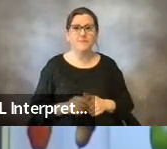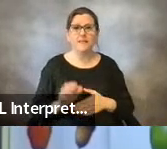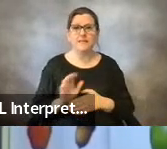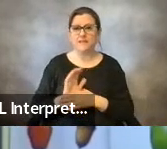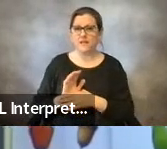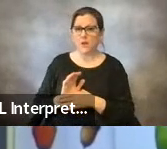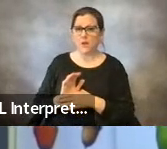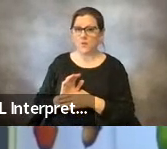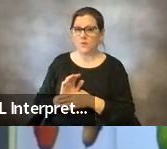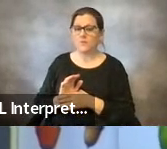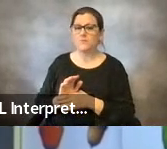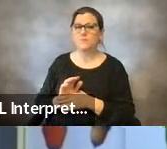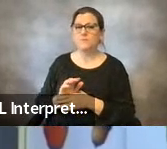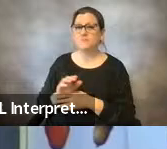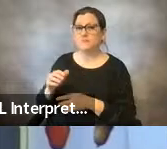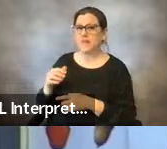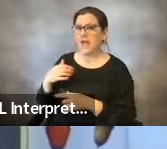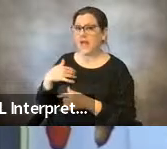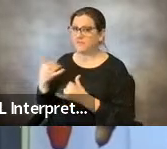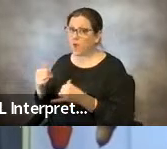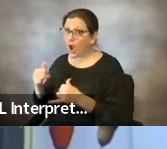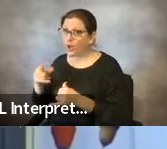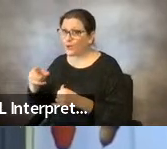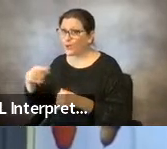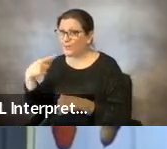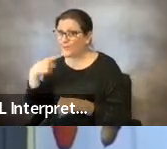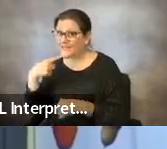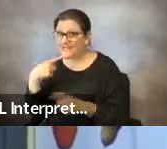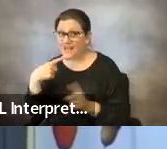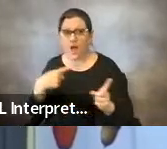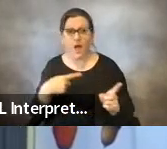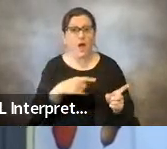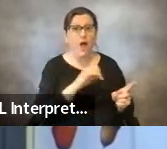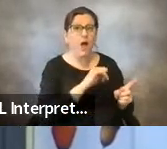See over here. You're gonna miss it. Okay.